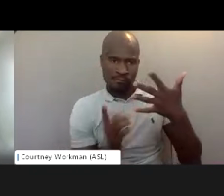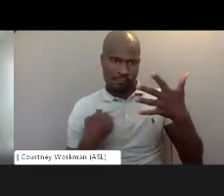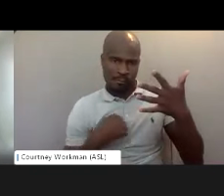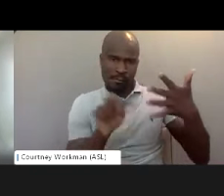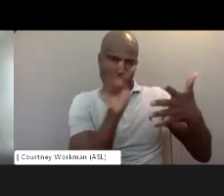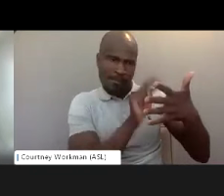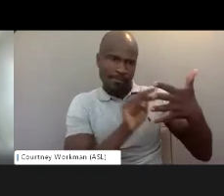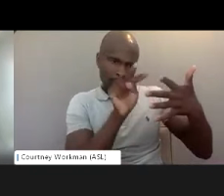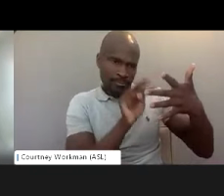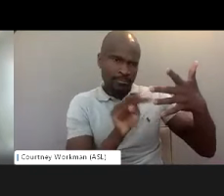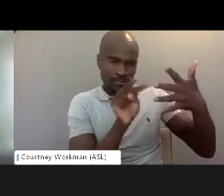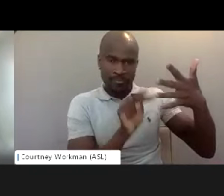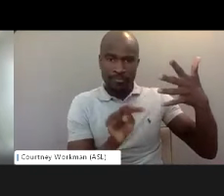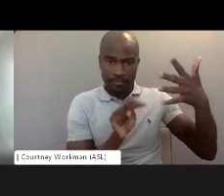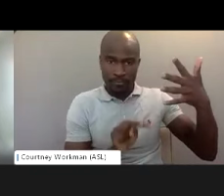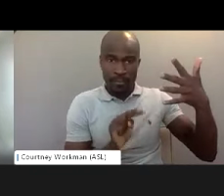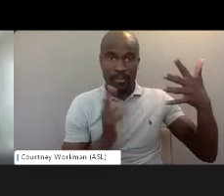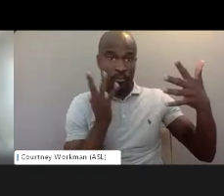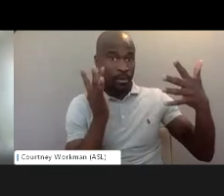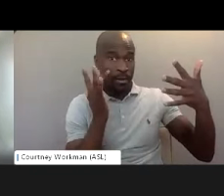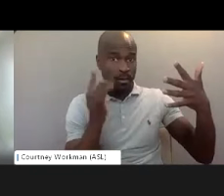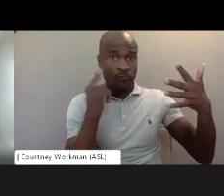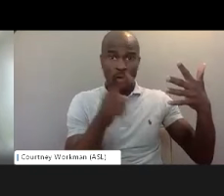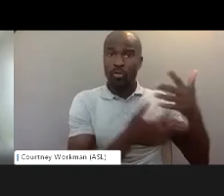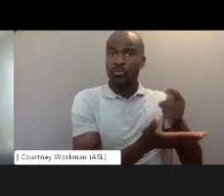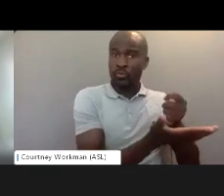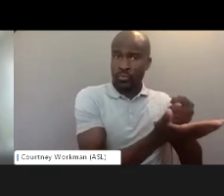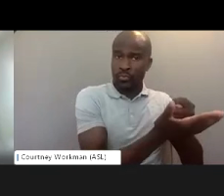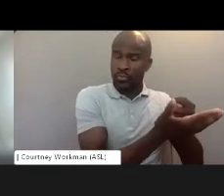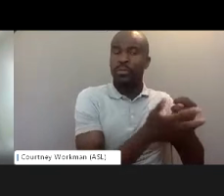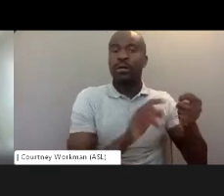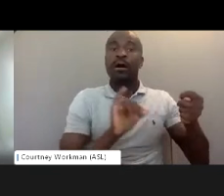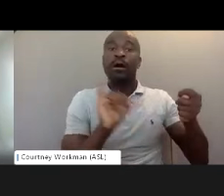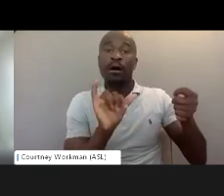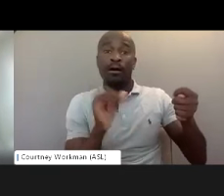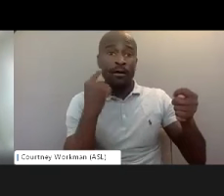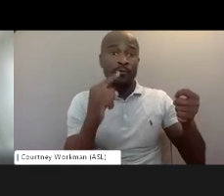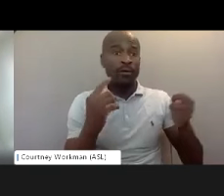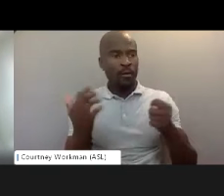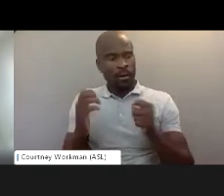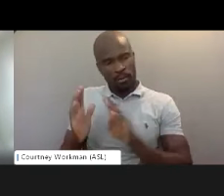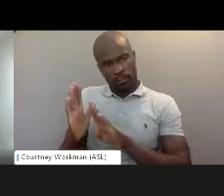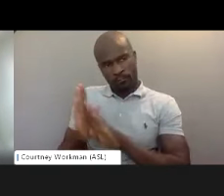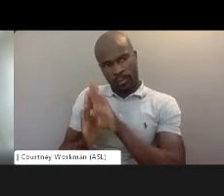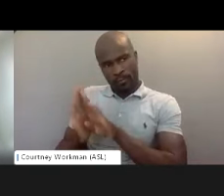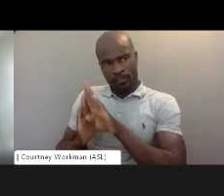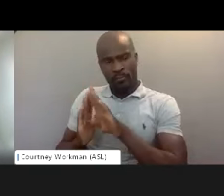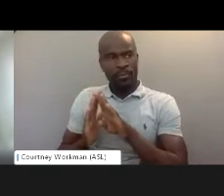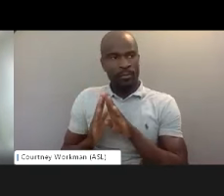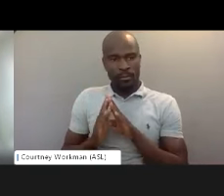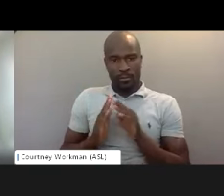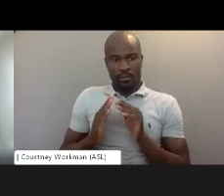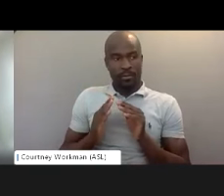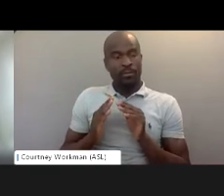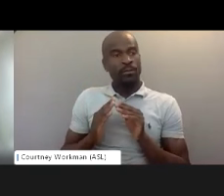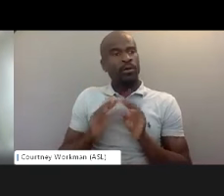for to treat those mental health diagnoses, but really be able to develop immediate, short-term, and long-term